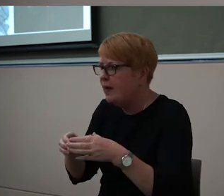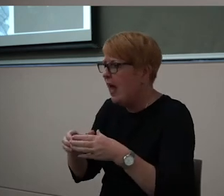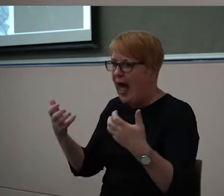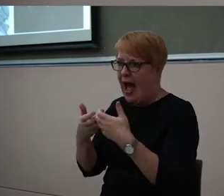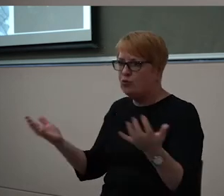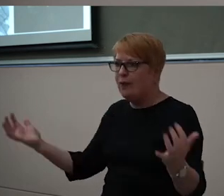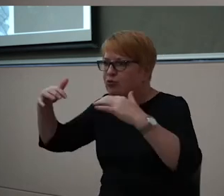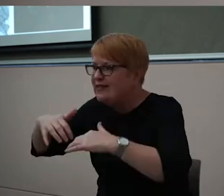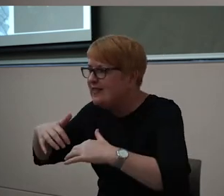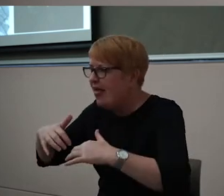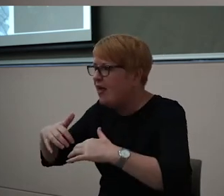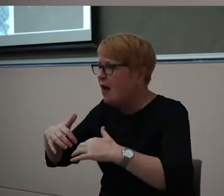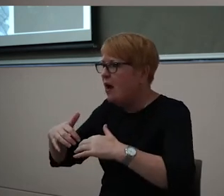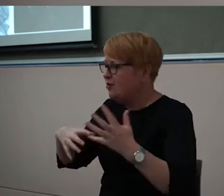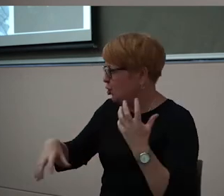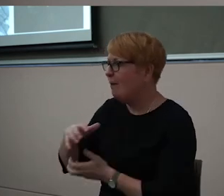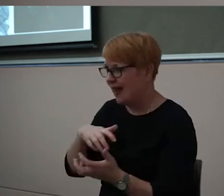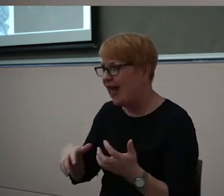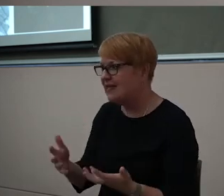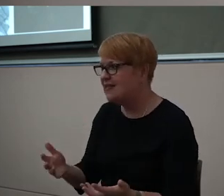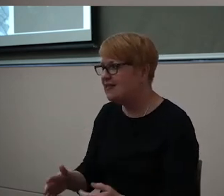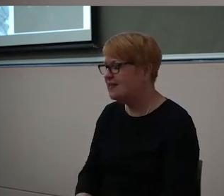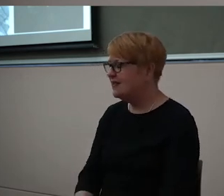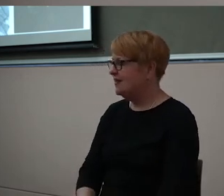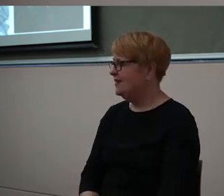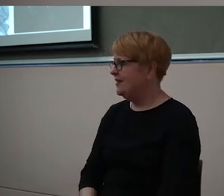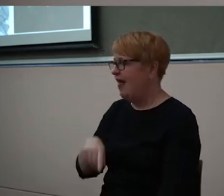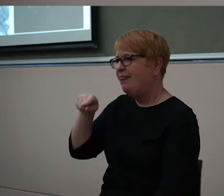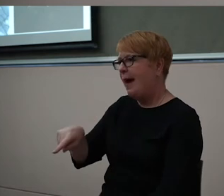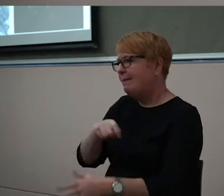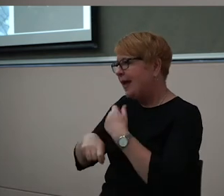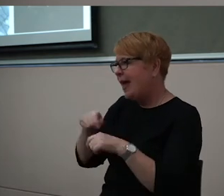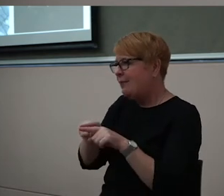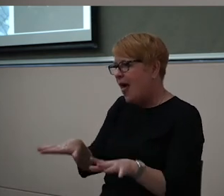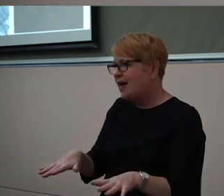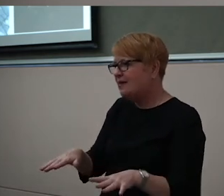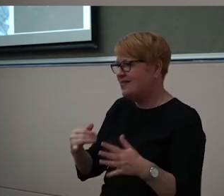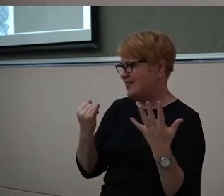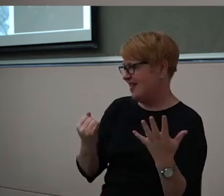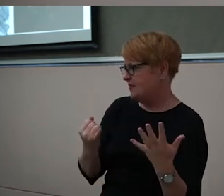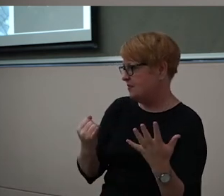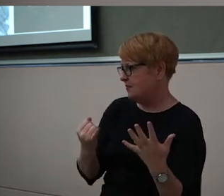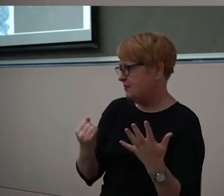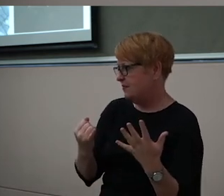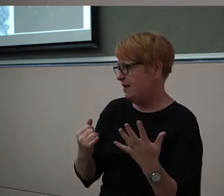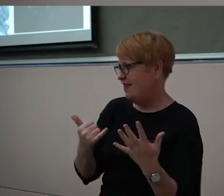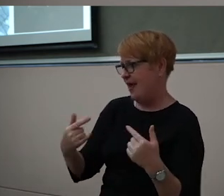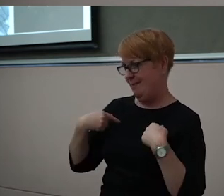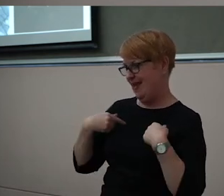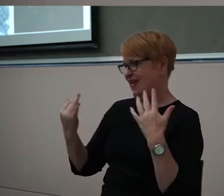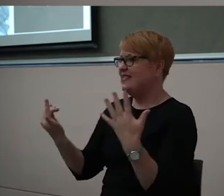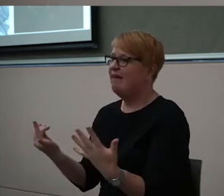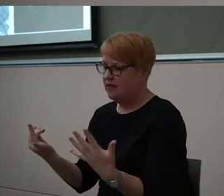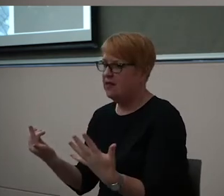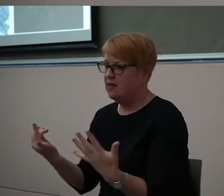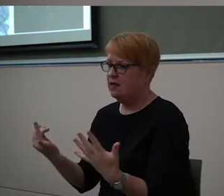try and make a space where people have that agency and to really have like a kind of deep dive, and but to